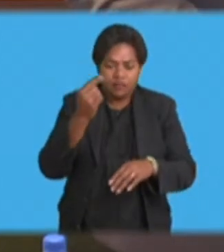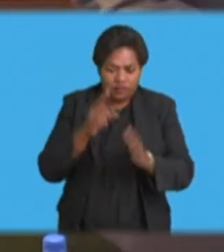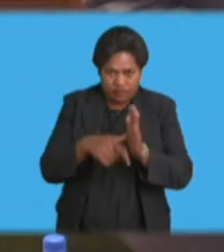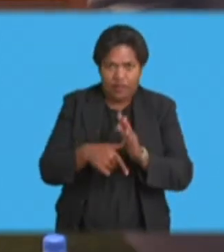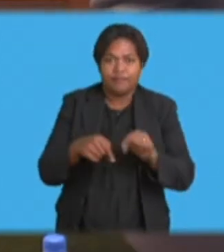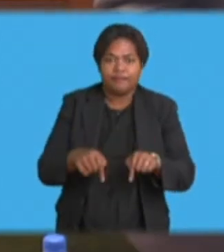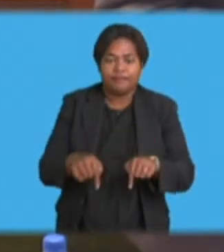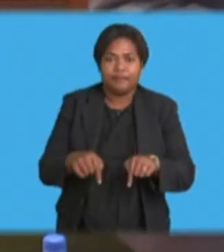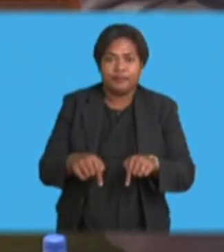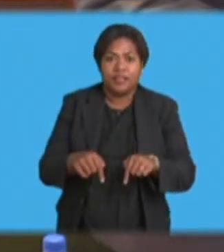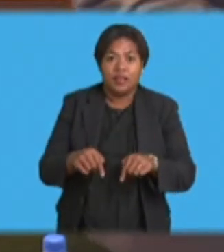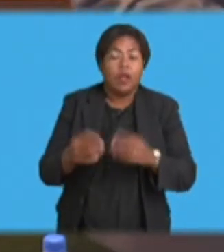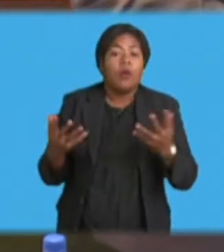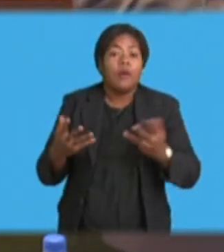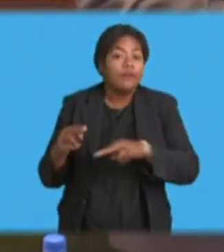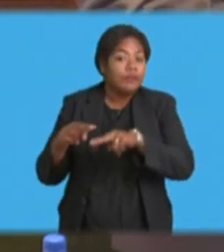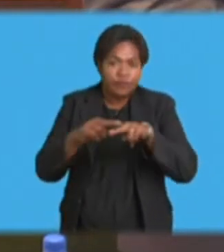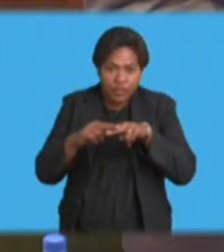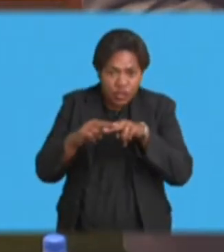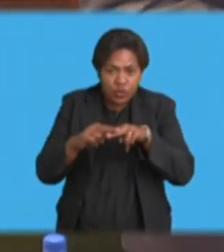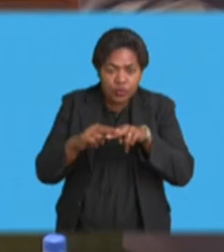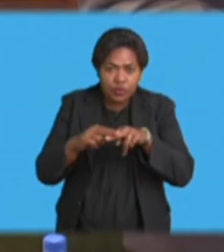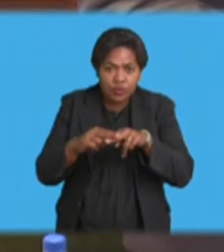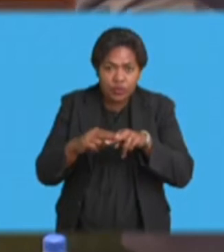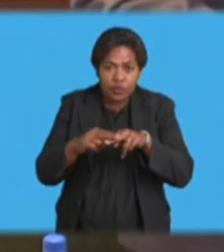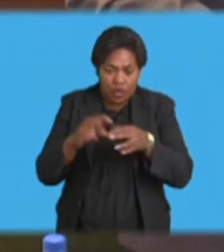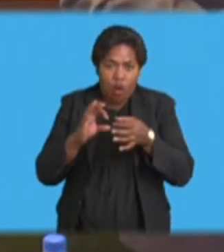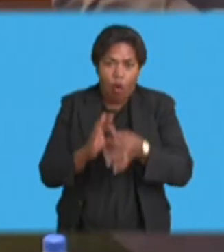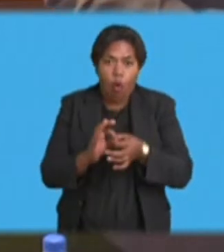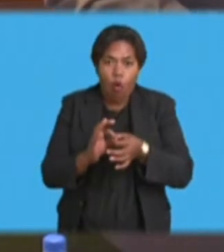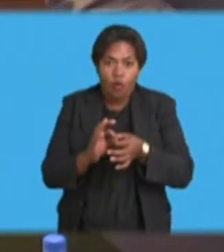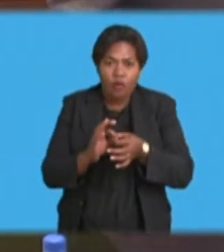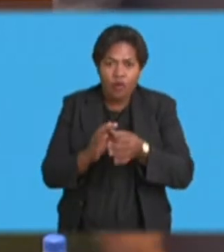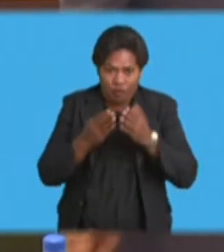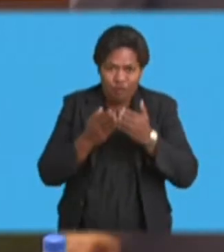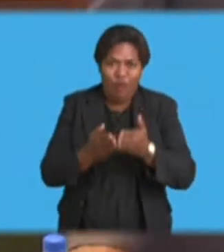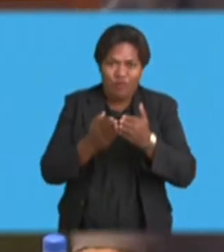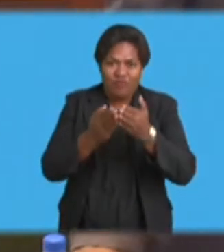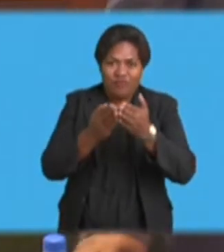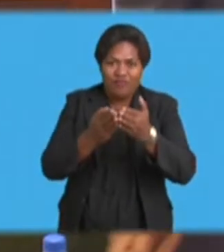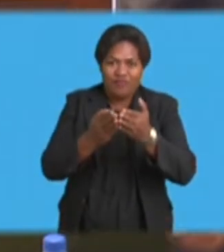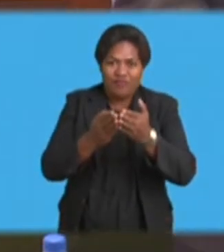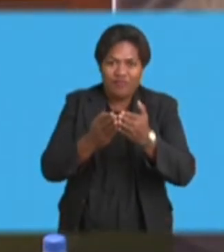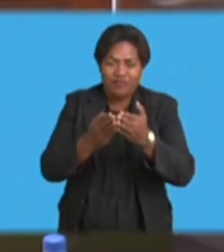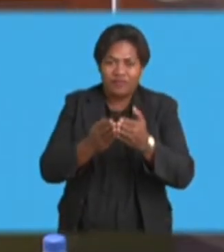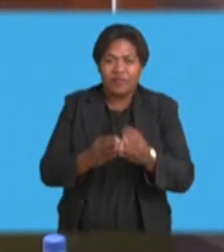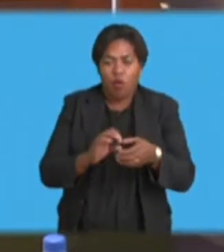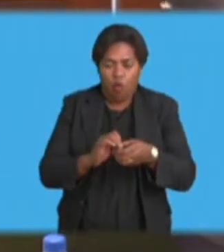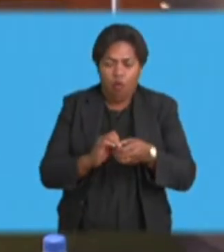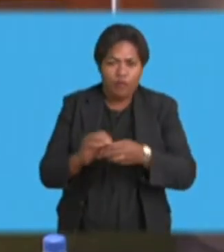its own multi-purpose vessel, and that's under the Fiji Affairs government.